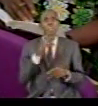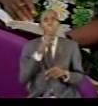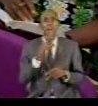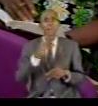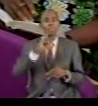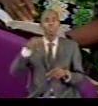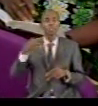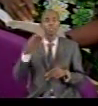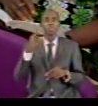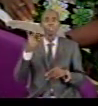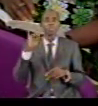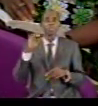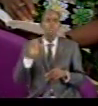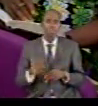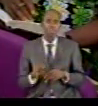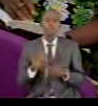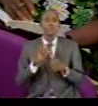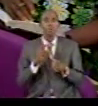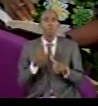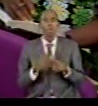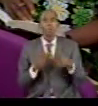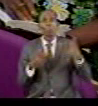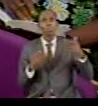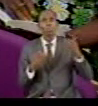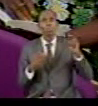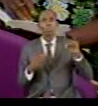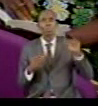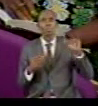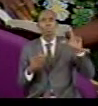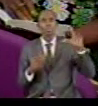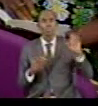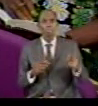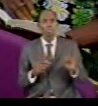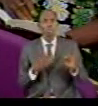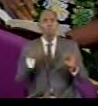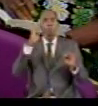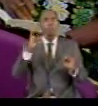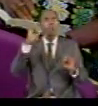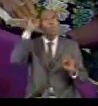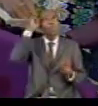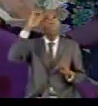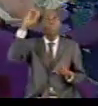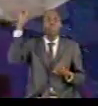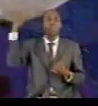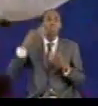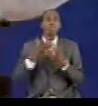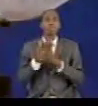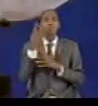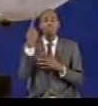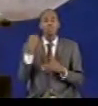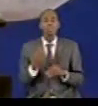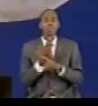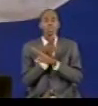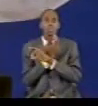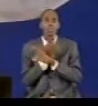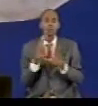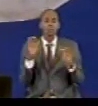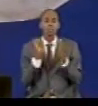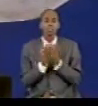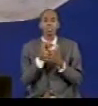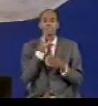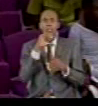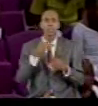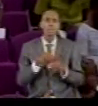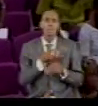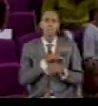freely by his grace through the redemption that is in Christ Jesus.